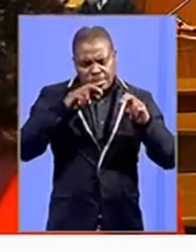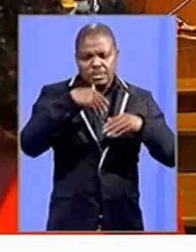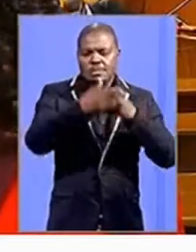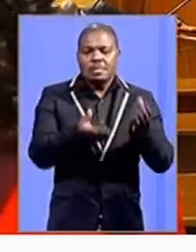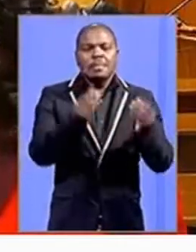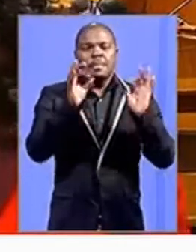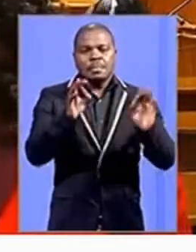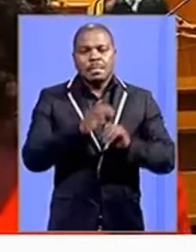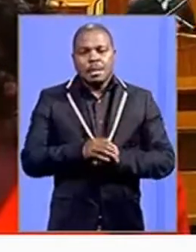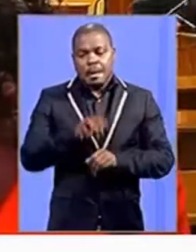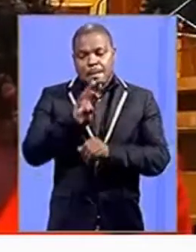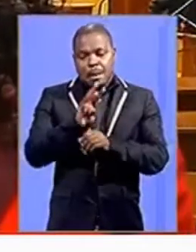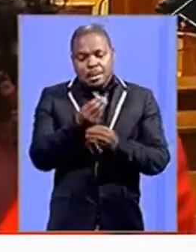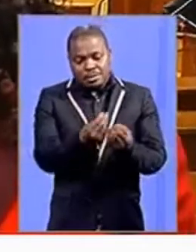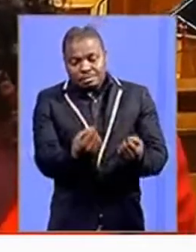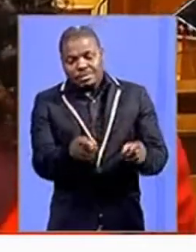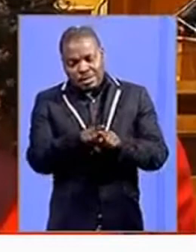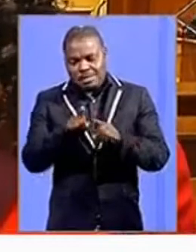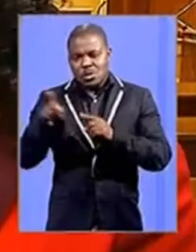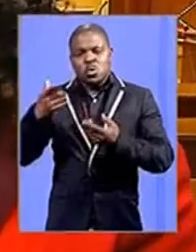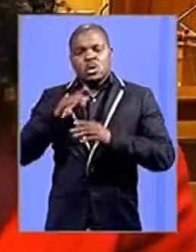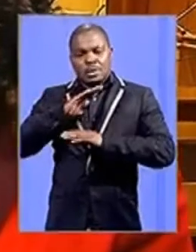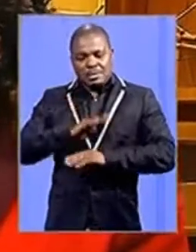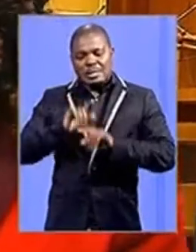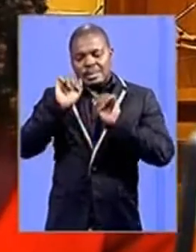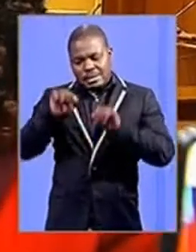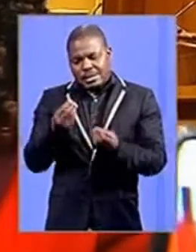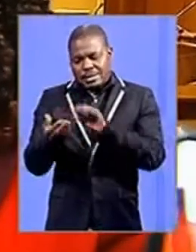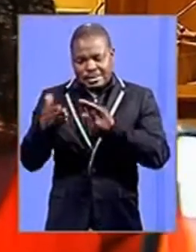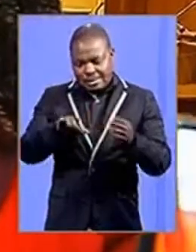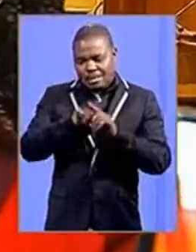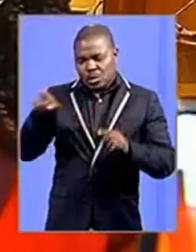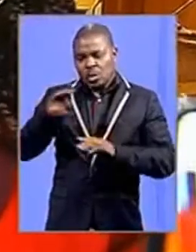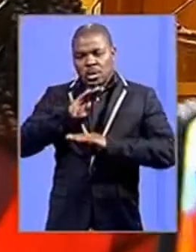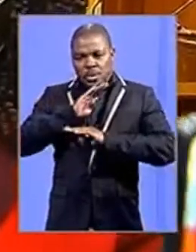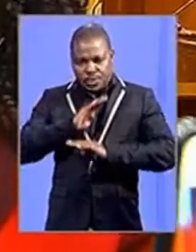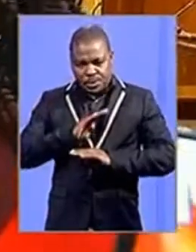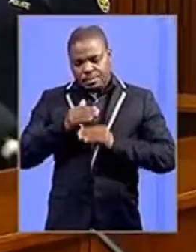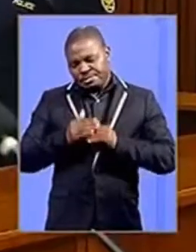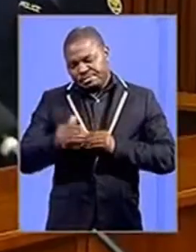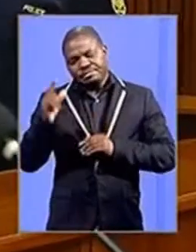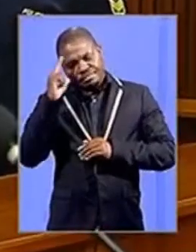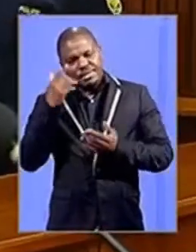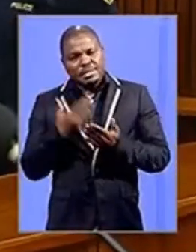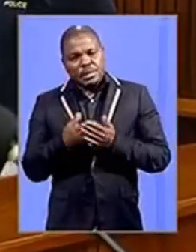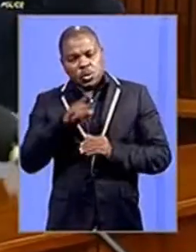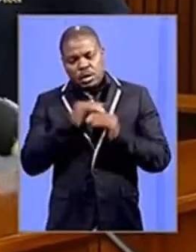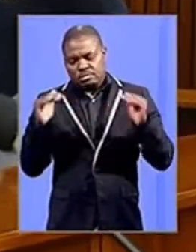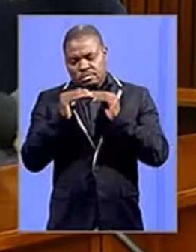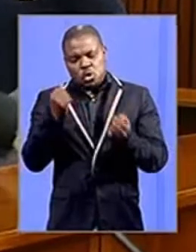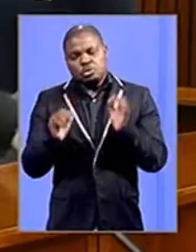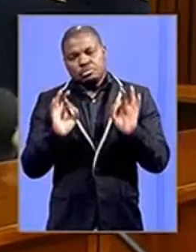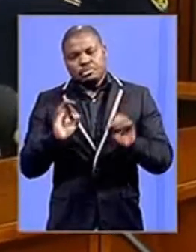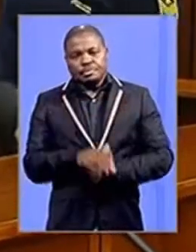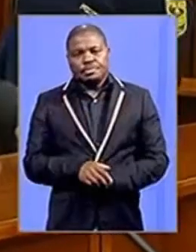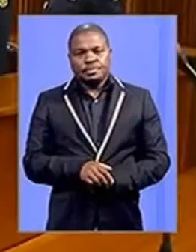le mmago ngwana le mokwele o fila gore o relieved of course a ka sa go ja bana ba gage morago mare at least o tla re bala boroko gore molao o tšere letsogo.